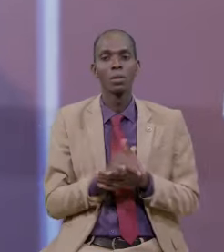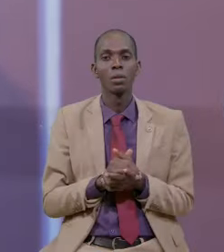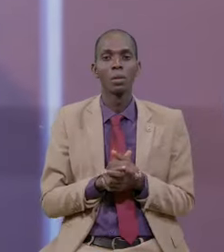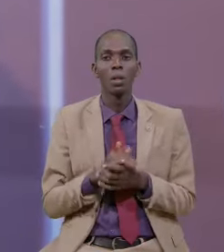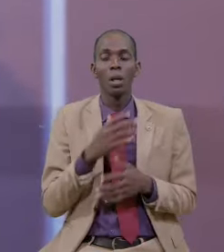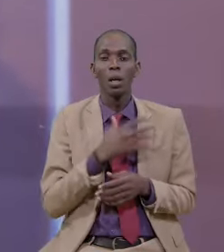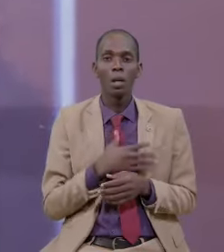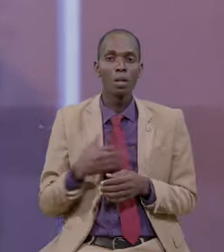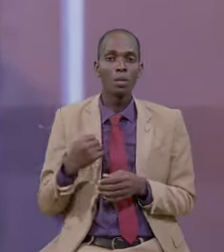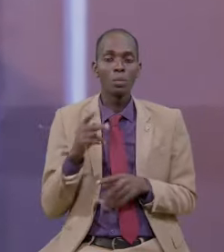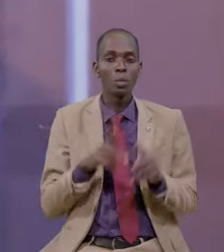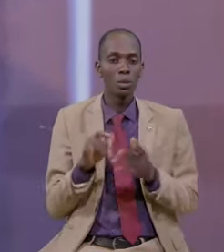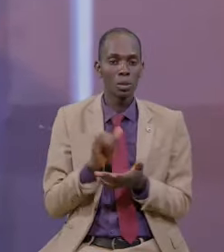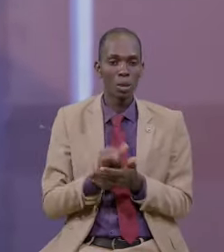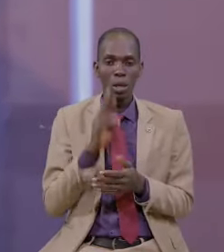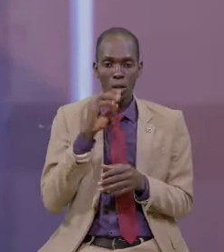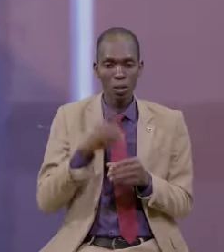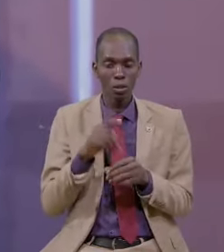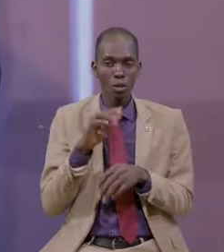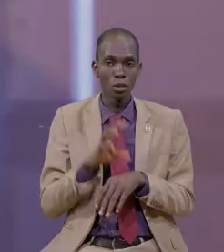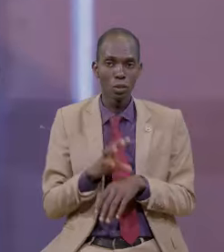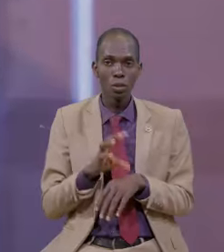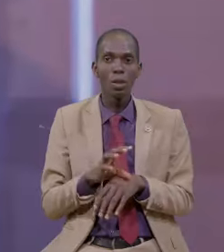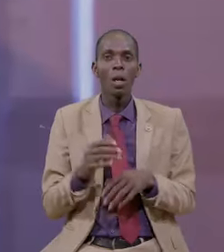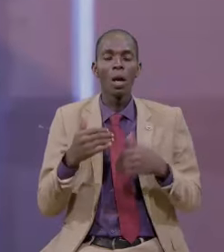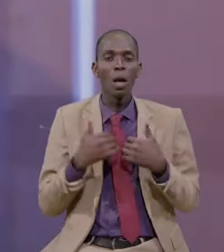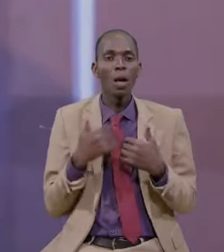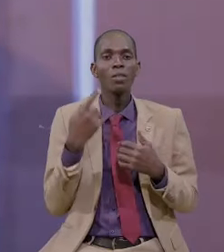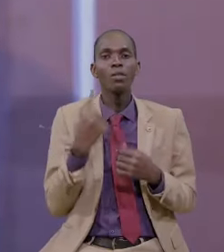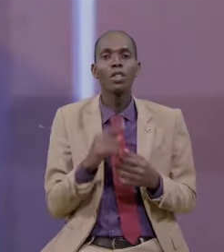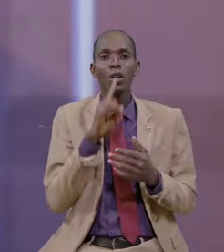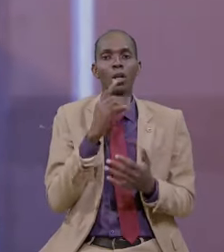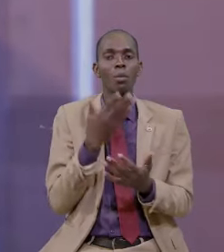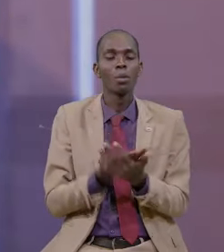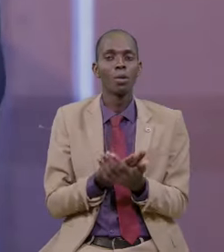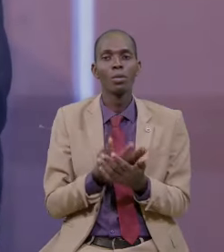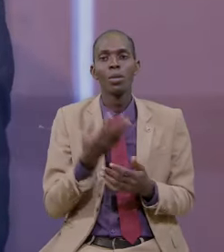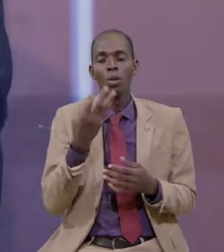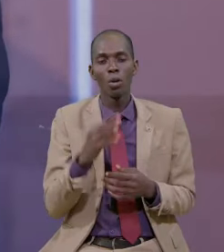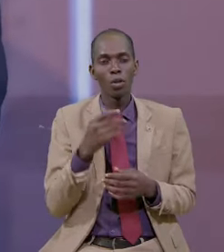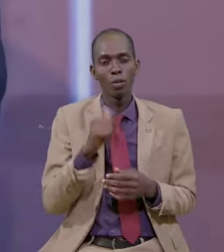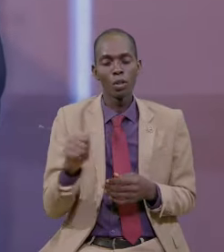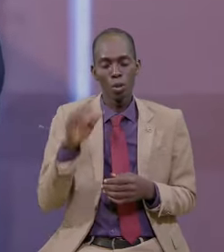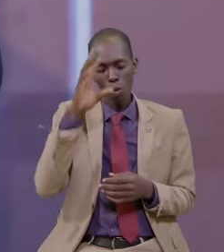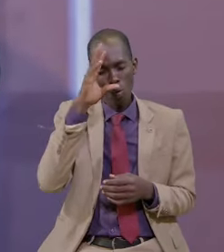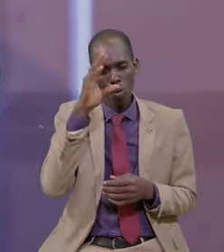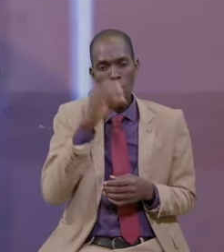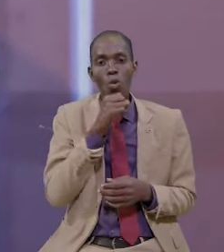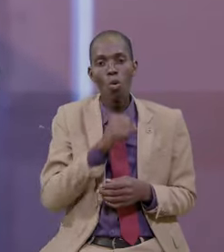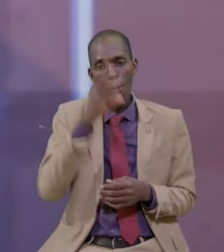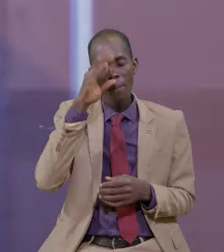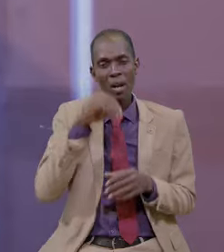church, they have the signs of the old man in their character, in their